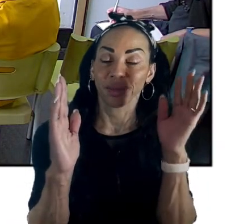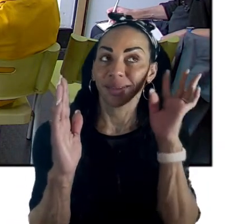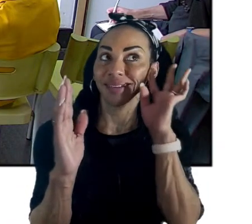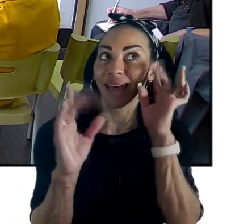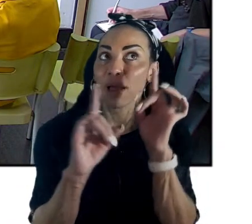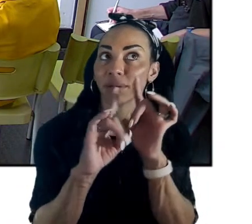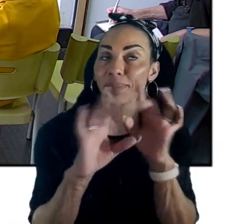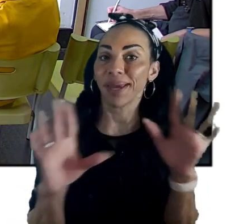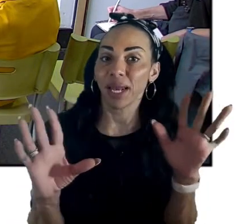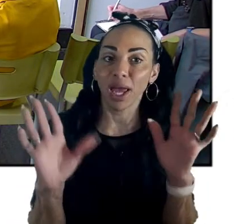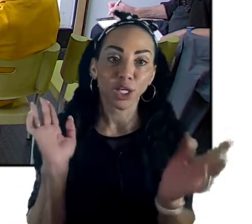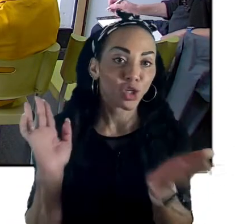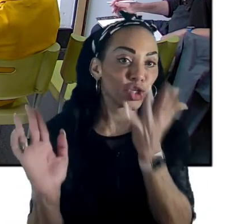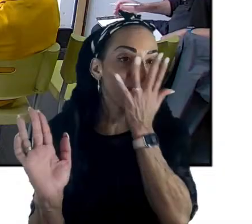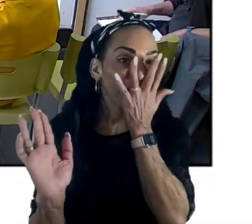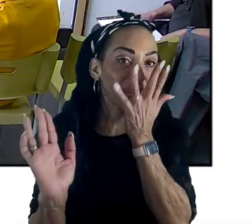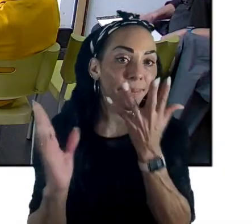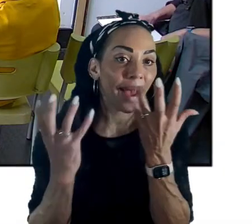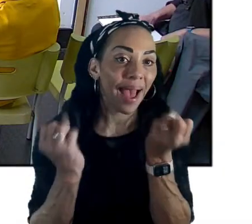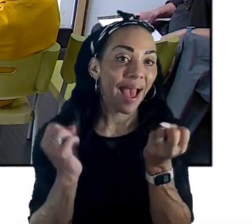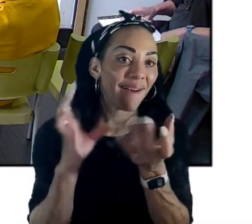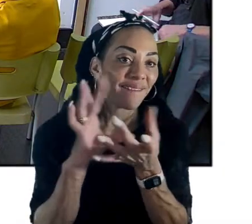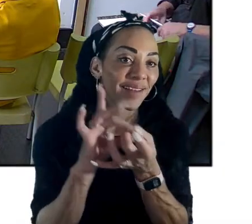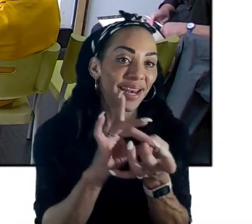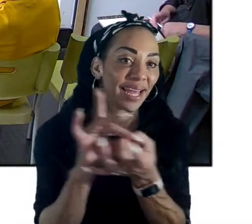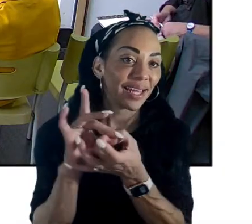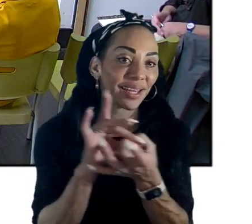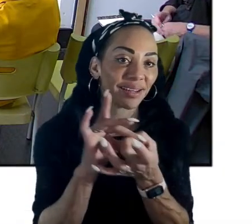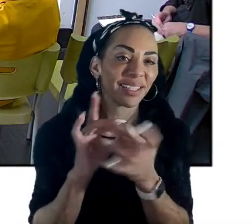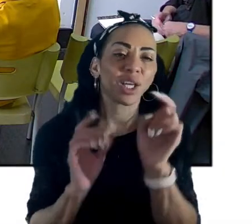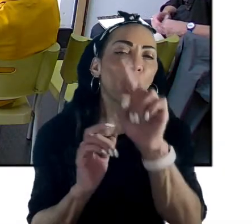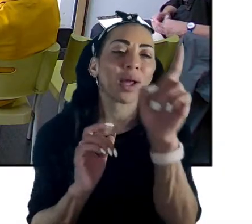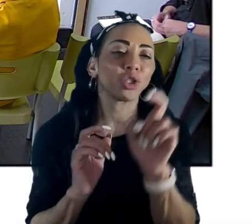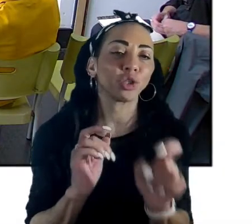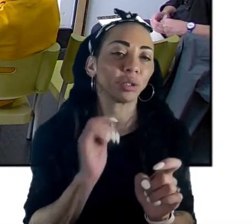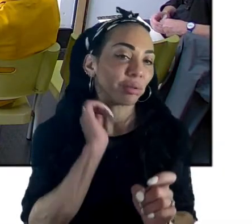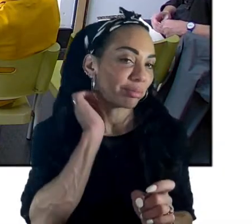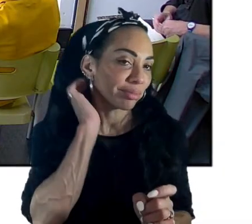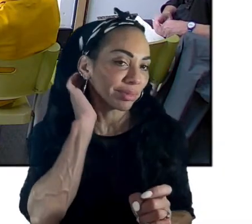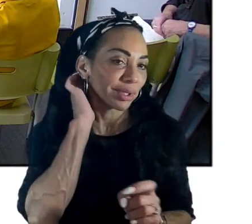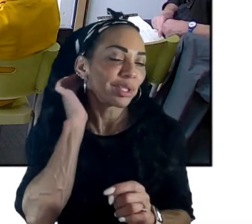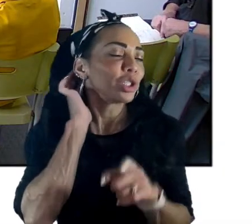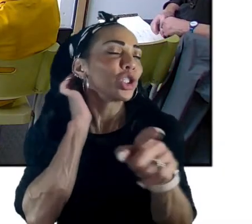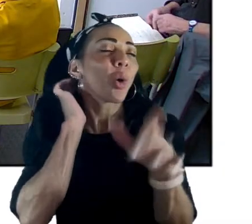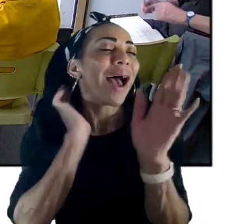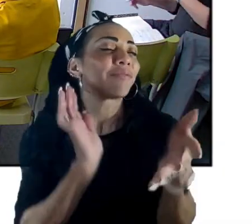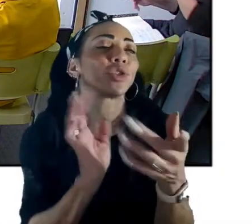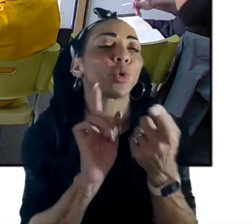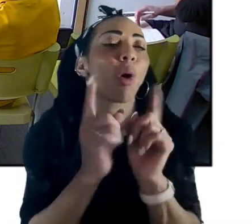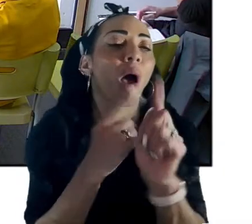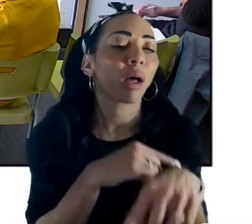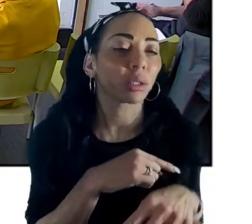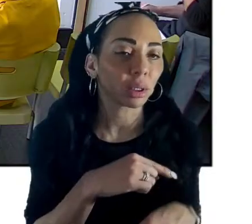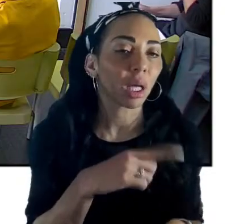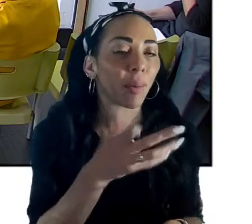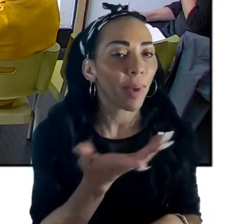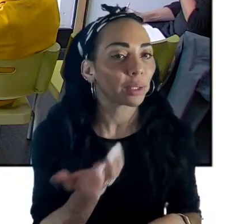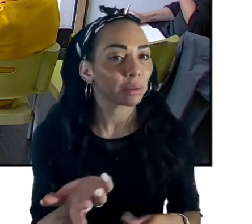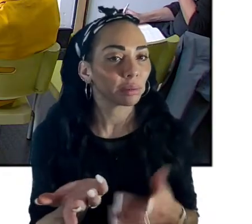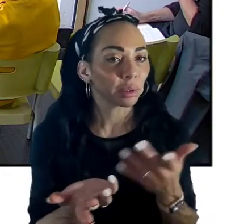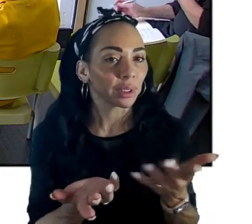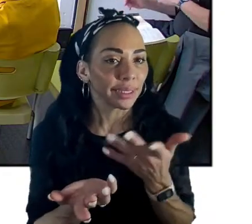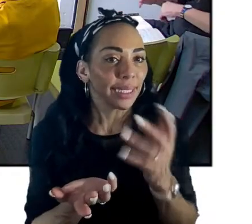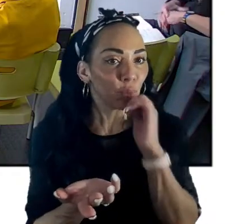to? Like, what does that? That's a question. Not that I want you to answer that, but you know, it would be a question within the process, I